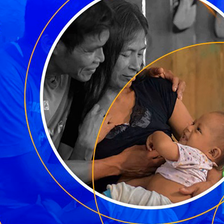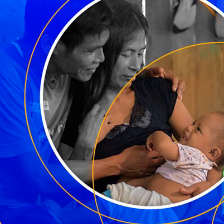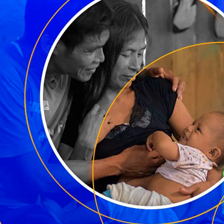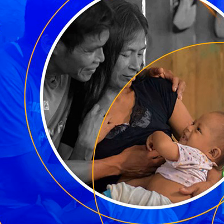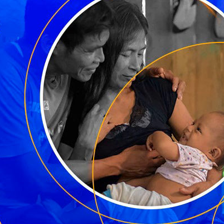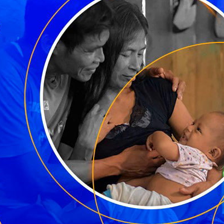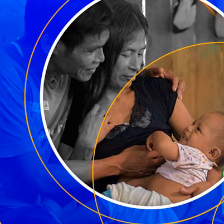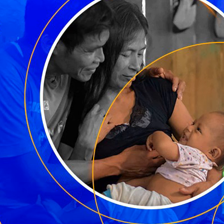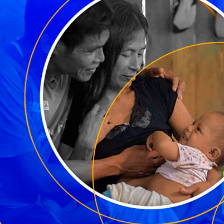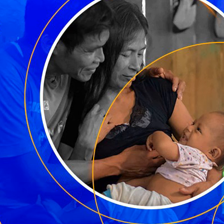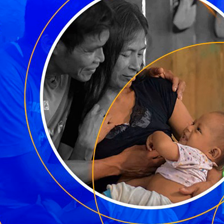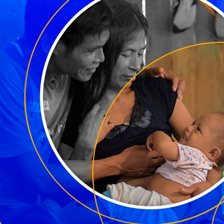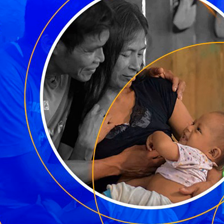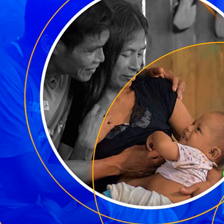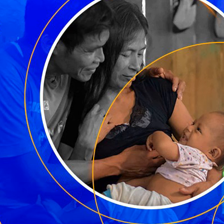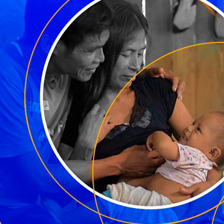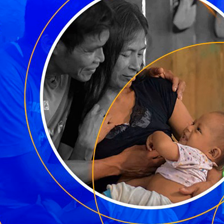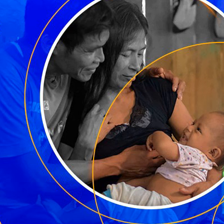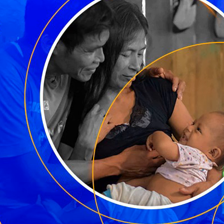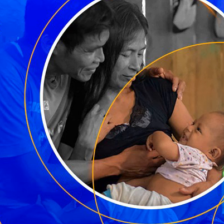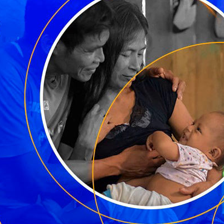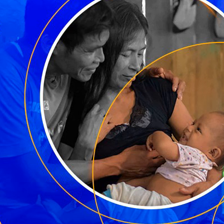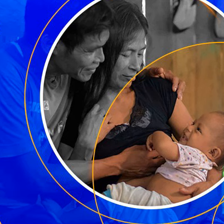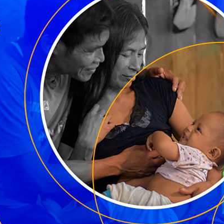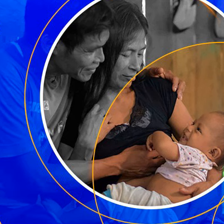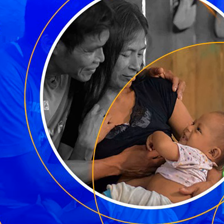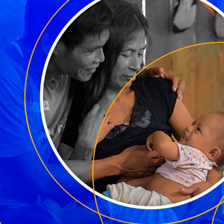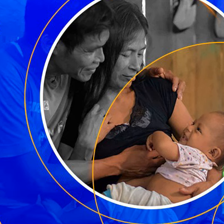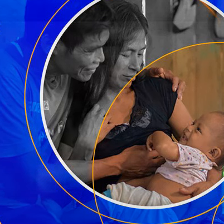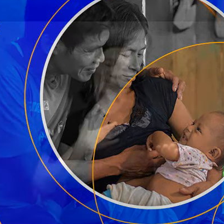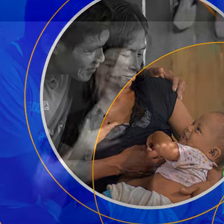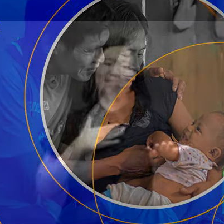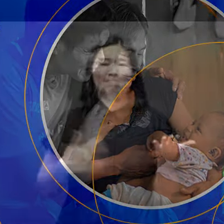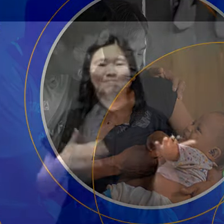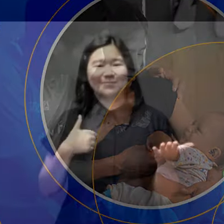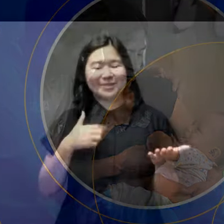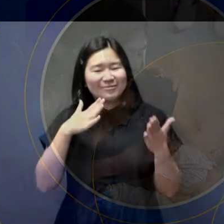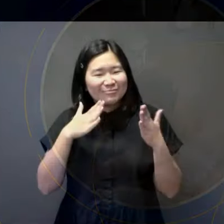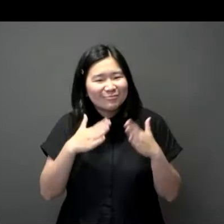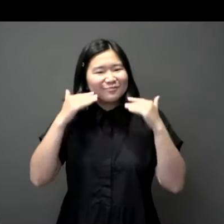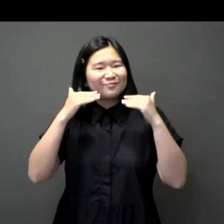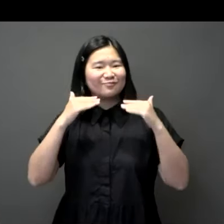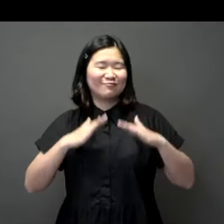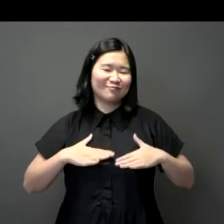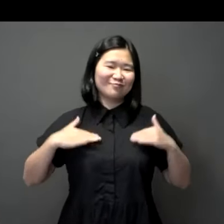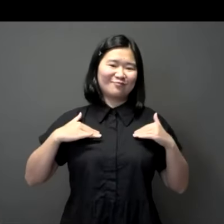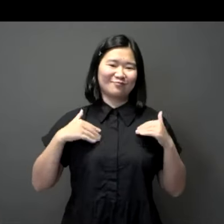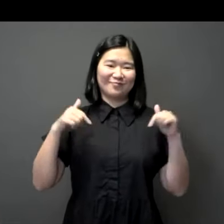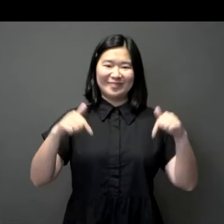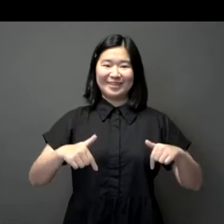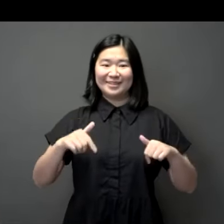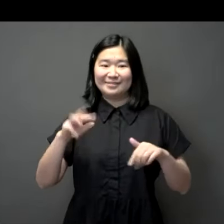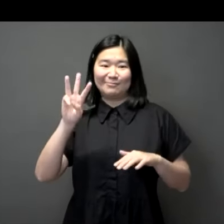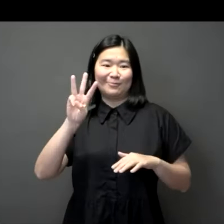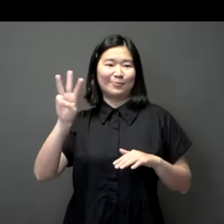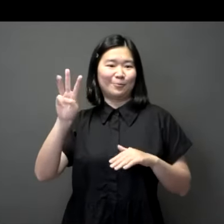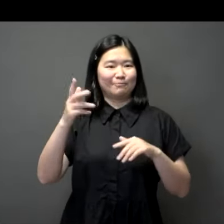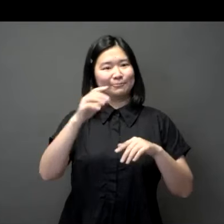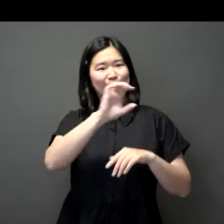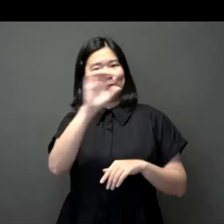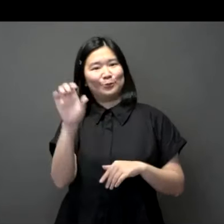today's Research Links webinar on addressing social determinants of health to accelerate disease elimination. This session